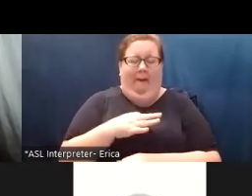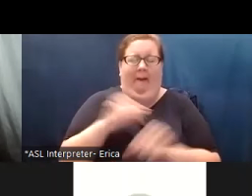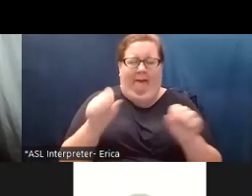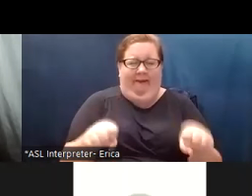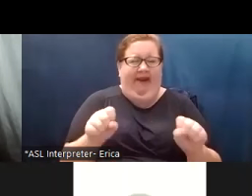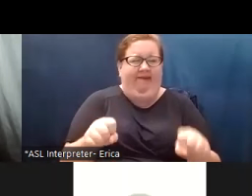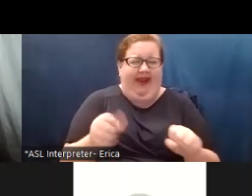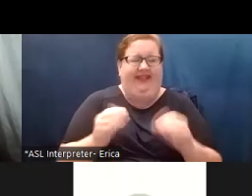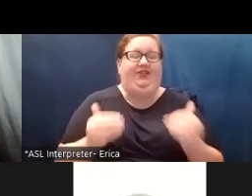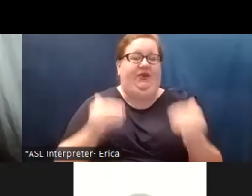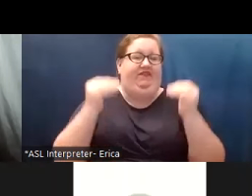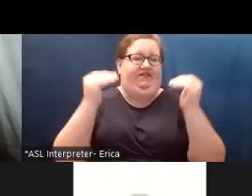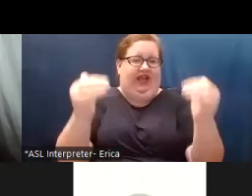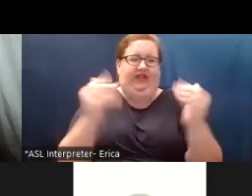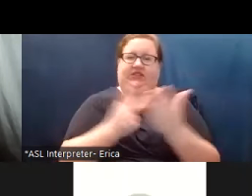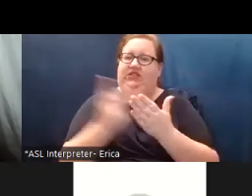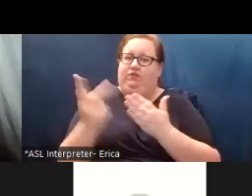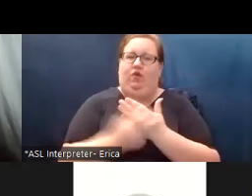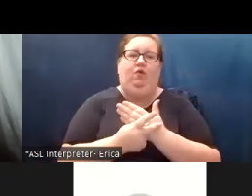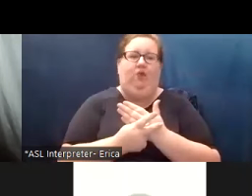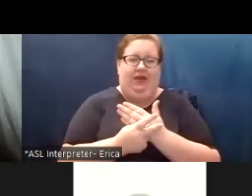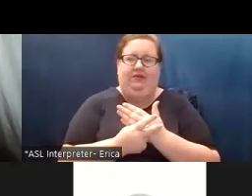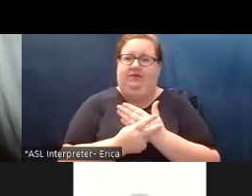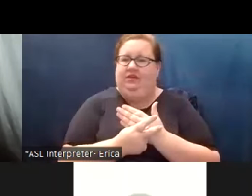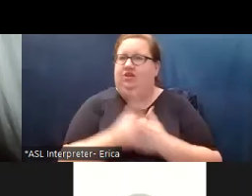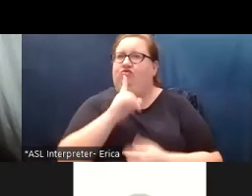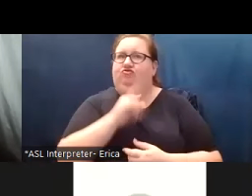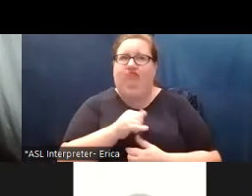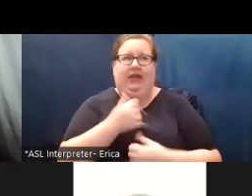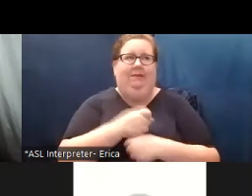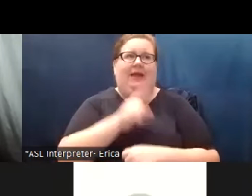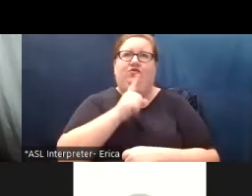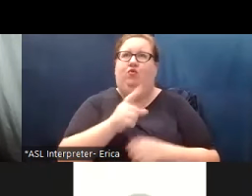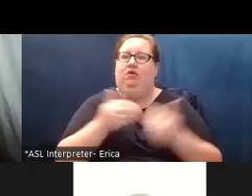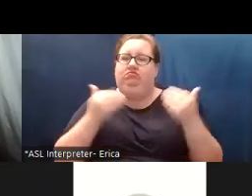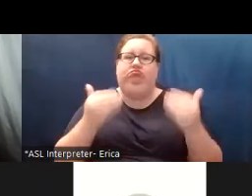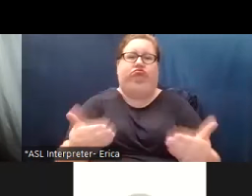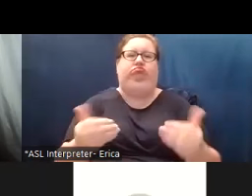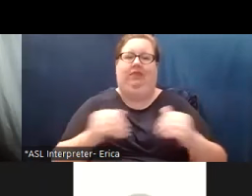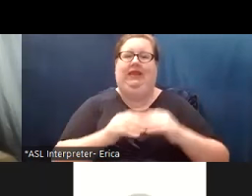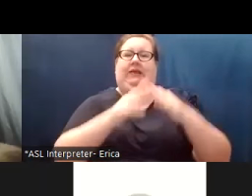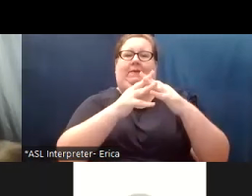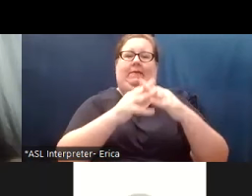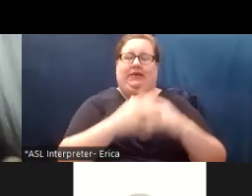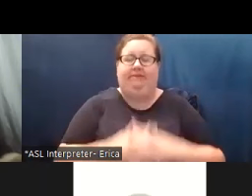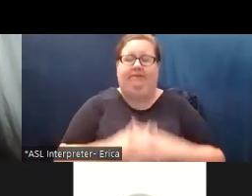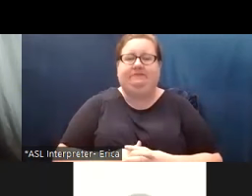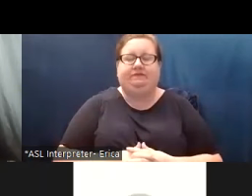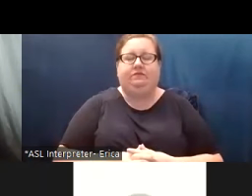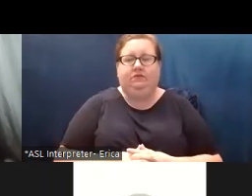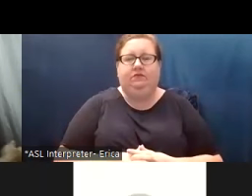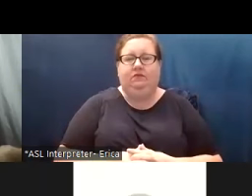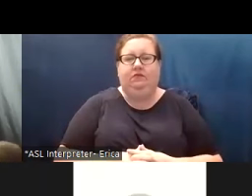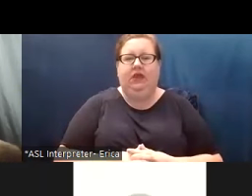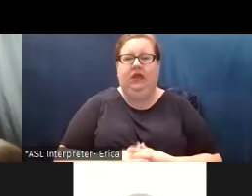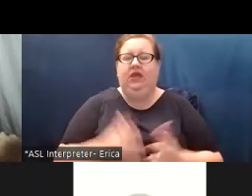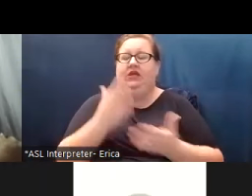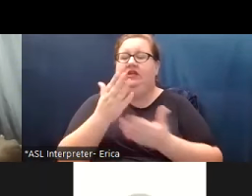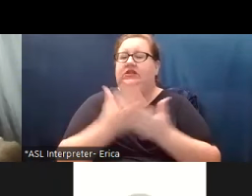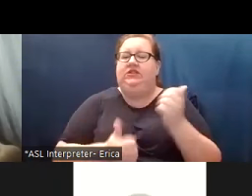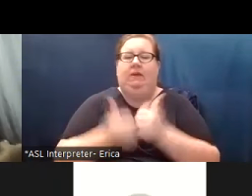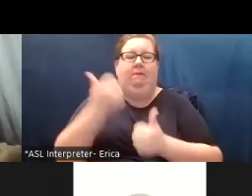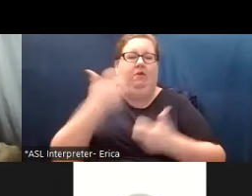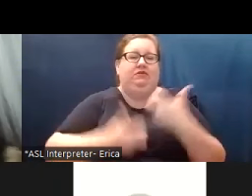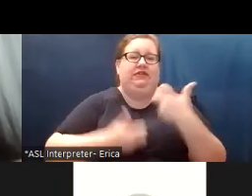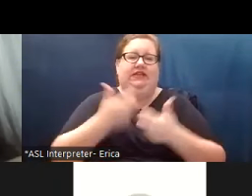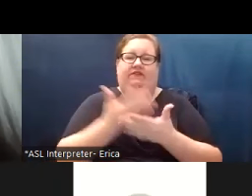and programs to, really see through the implementation of this. Some of the sort of hardest things that we've seen through